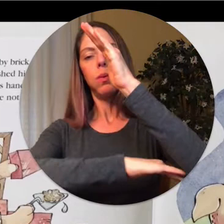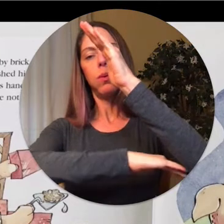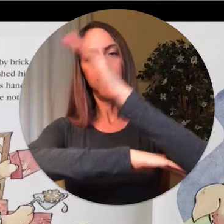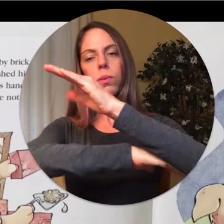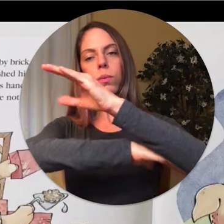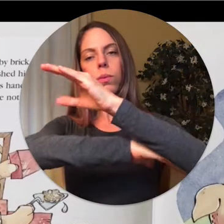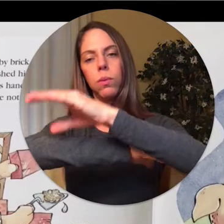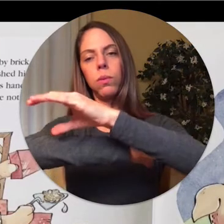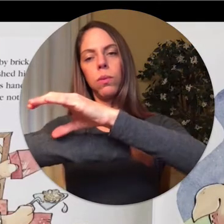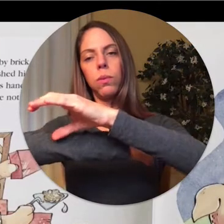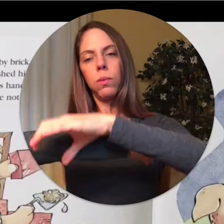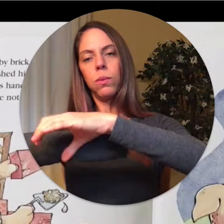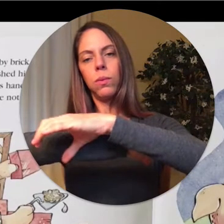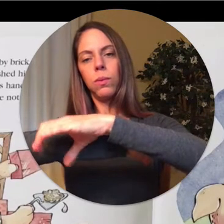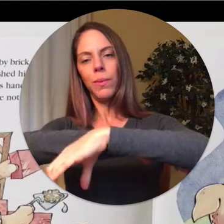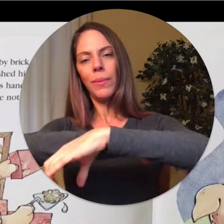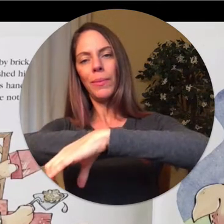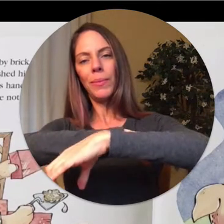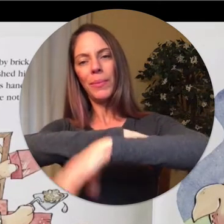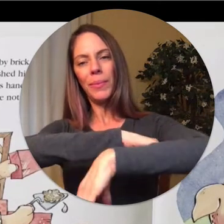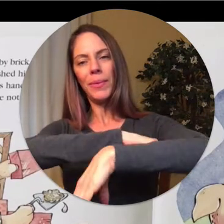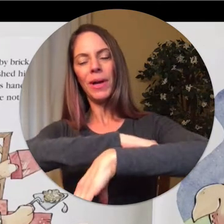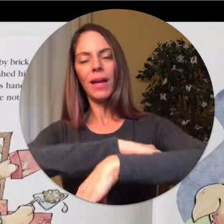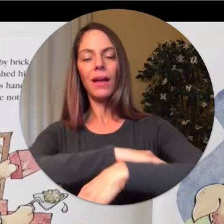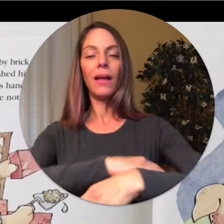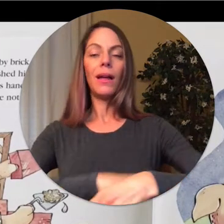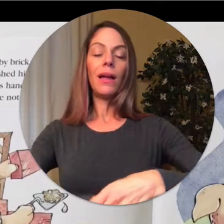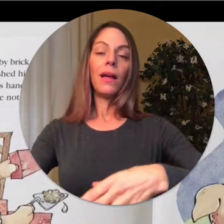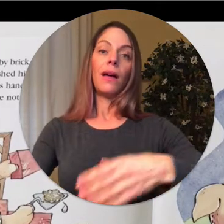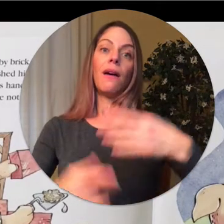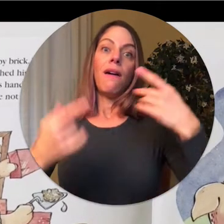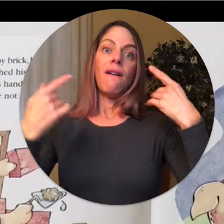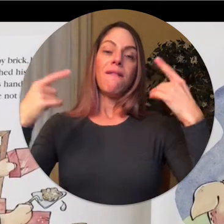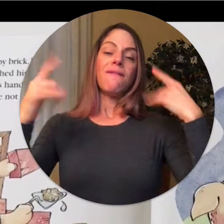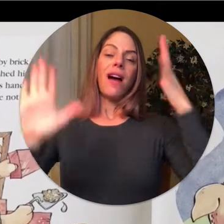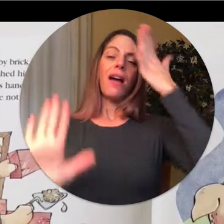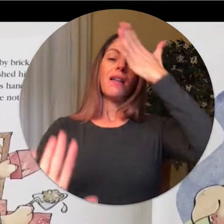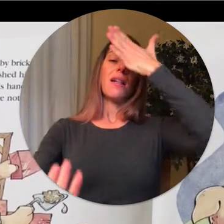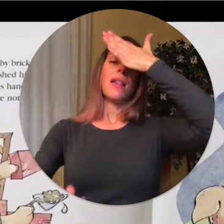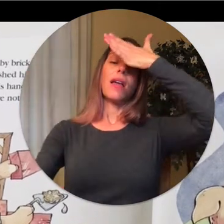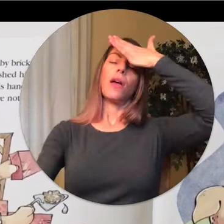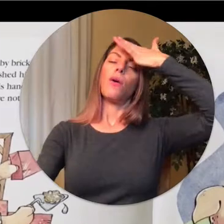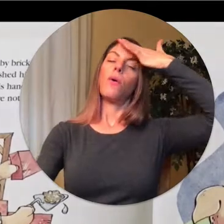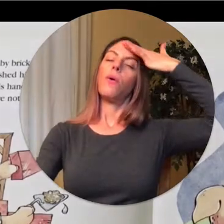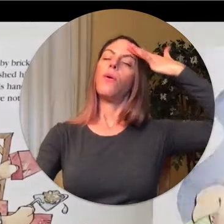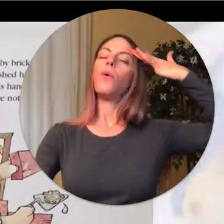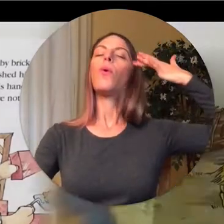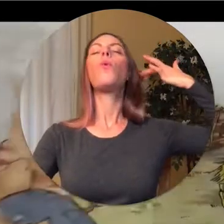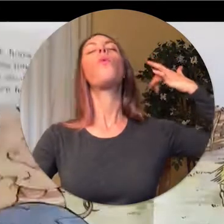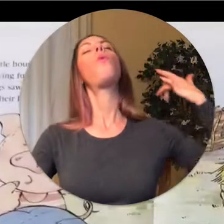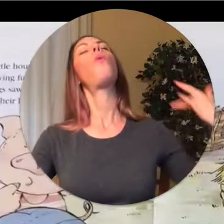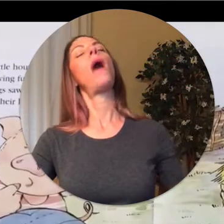heads. They were not sure this one little house was worth all the hard work.